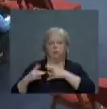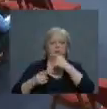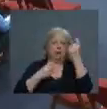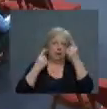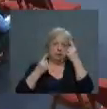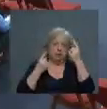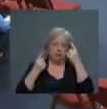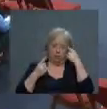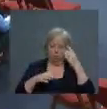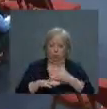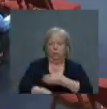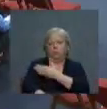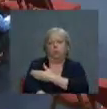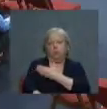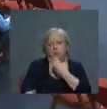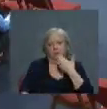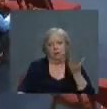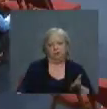to approve it.